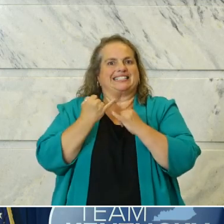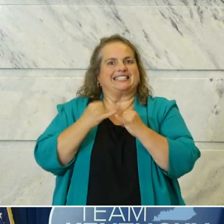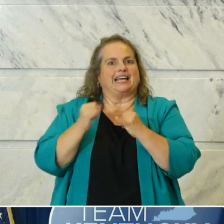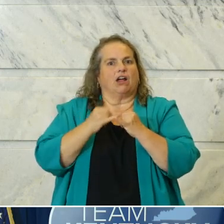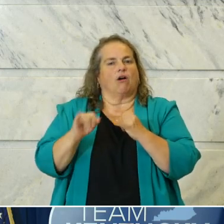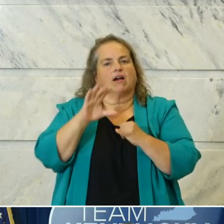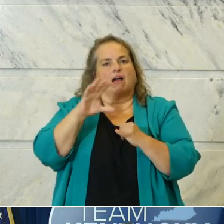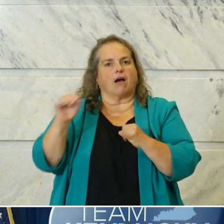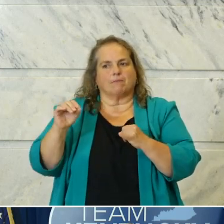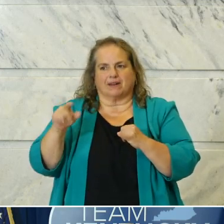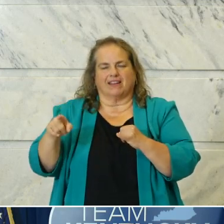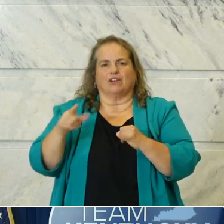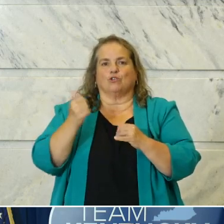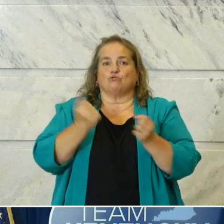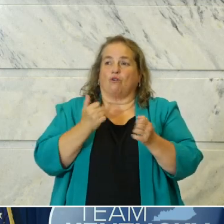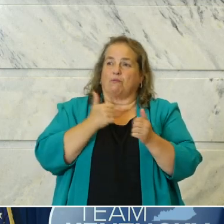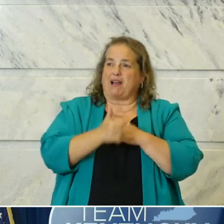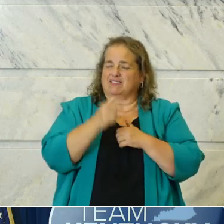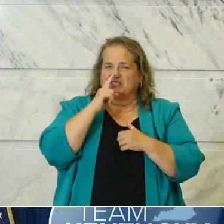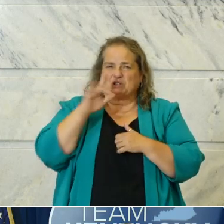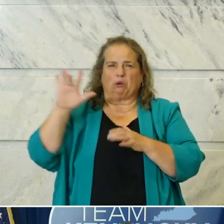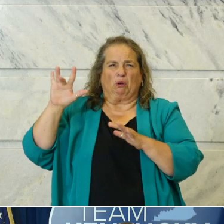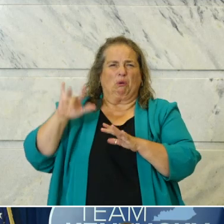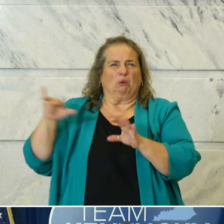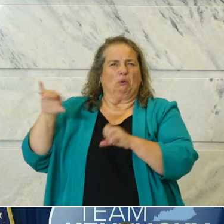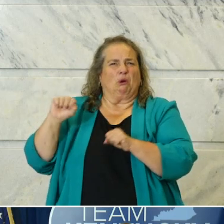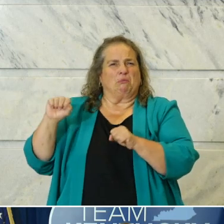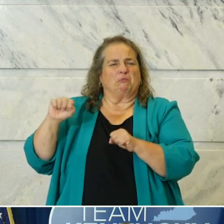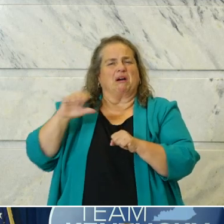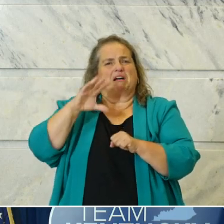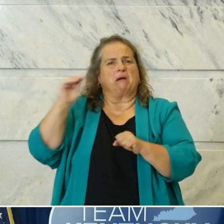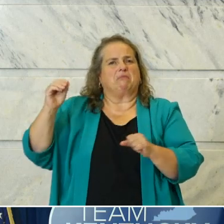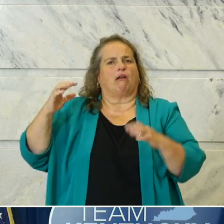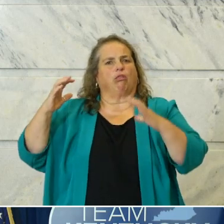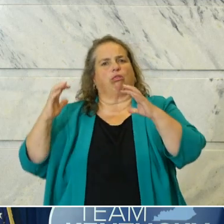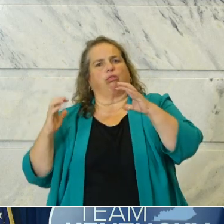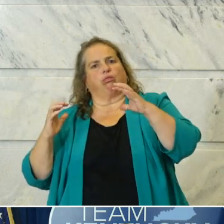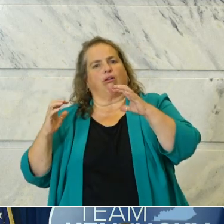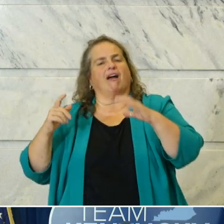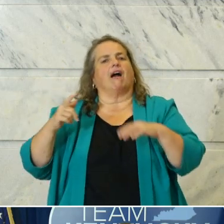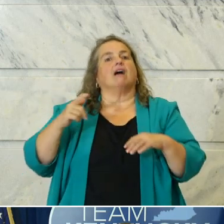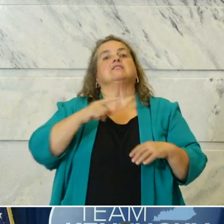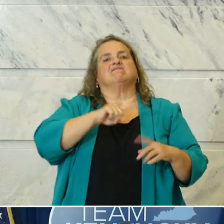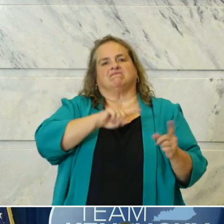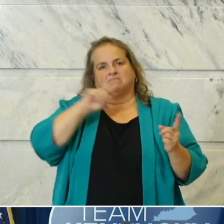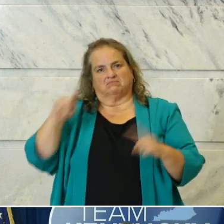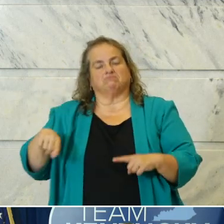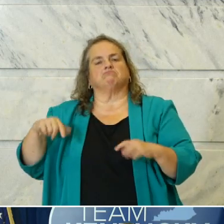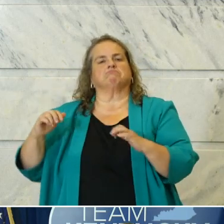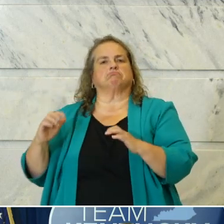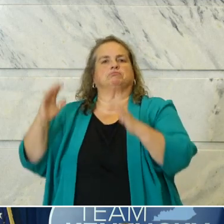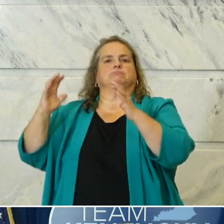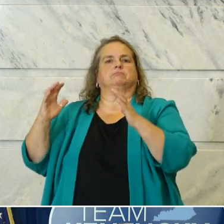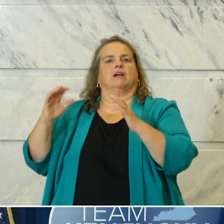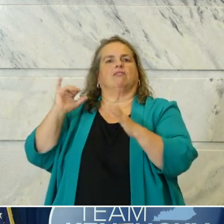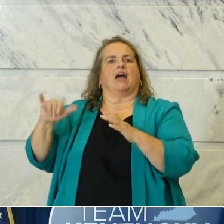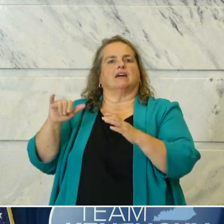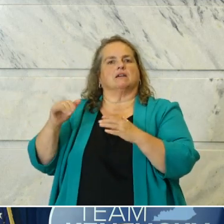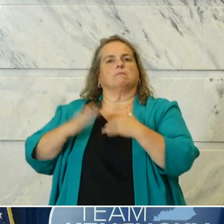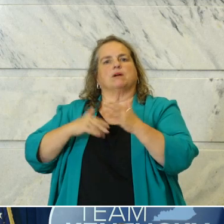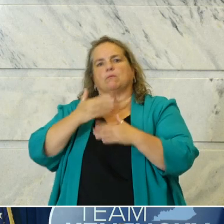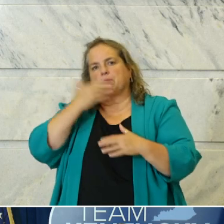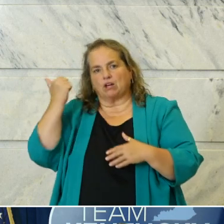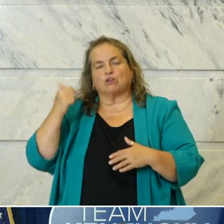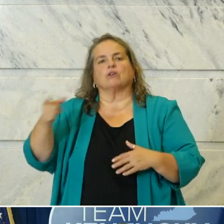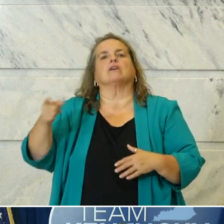past hurt. A major employer no longer there. So really special things going on. So let's make sure we see